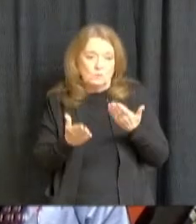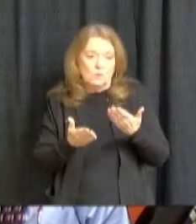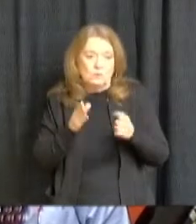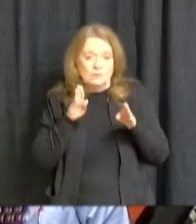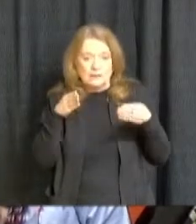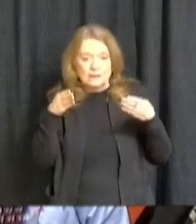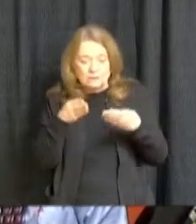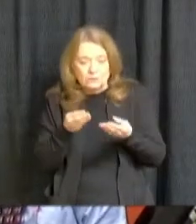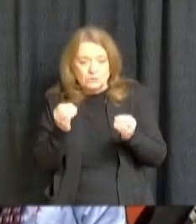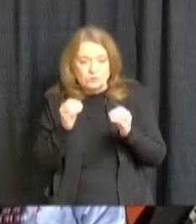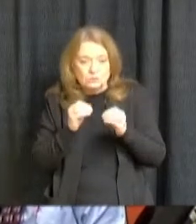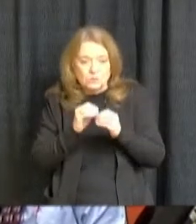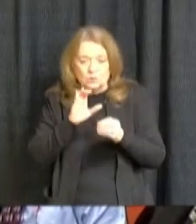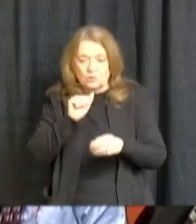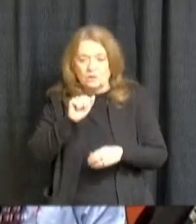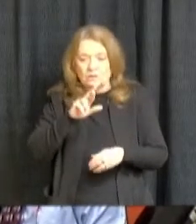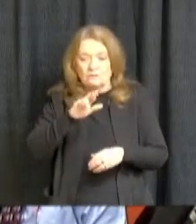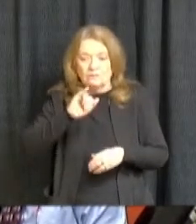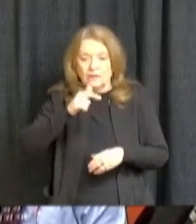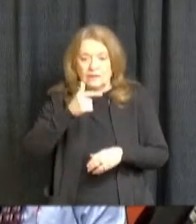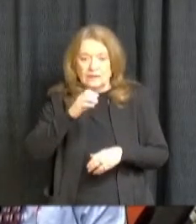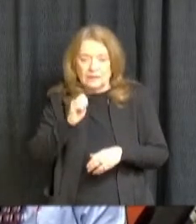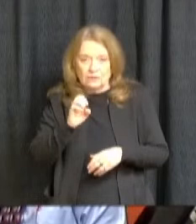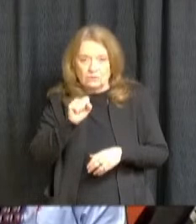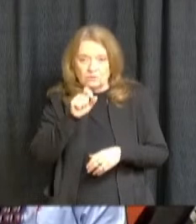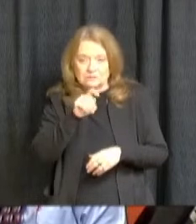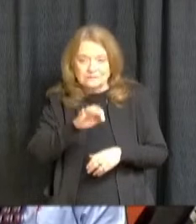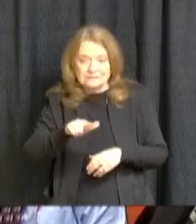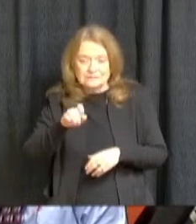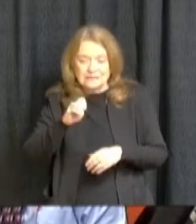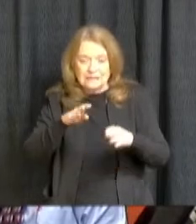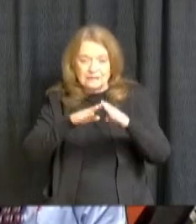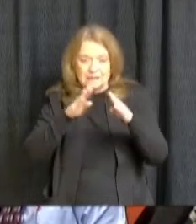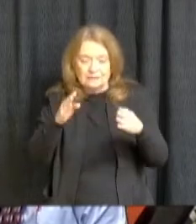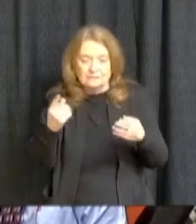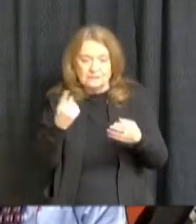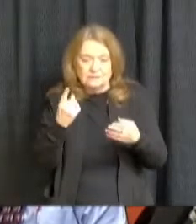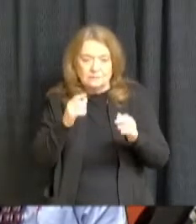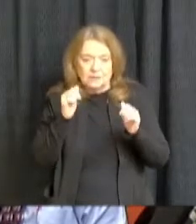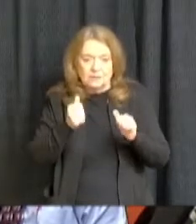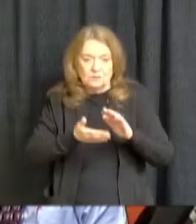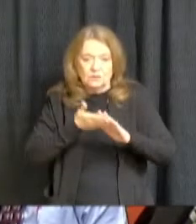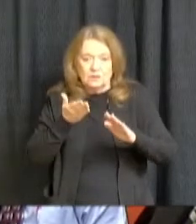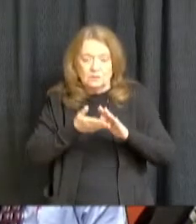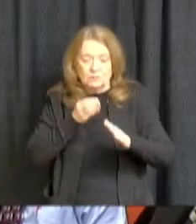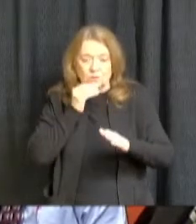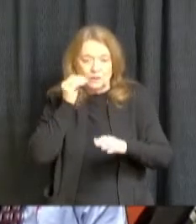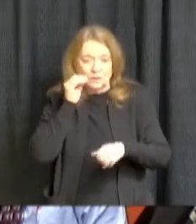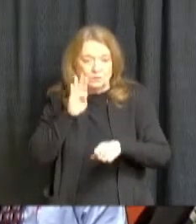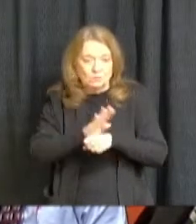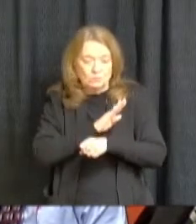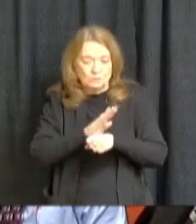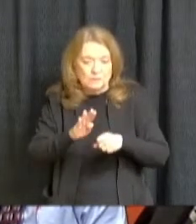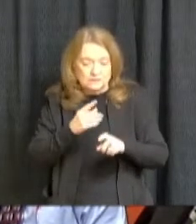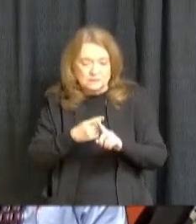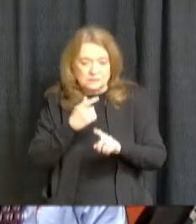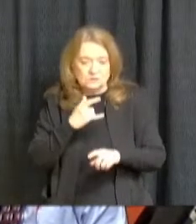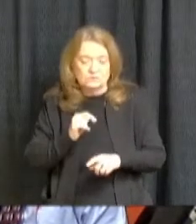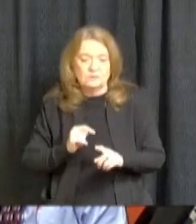more of a carriage style house that somebody could probably operate a home business from.